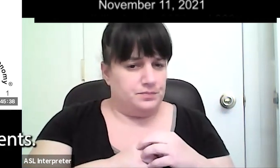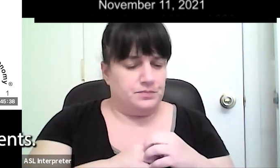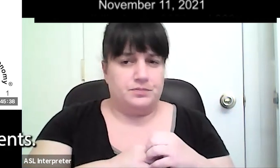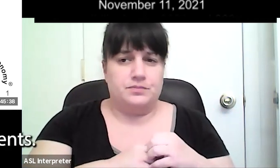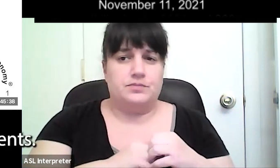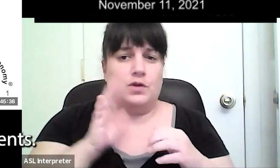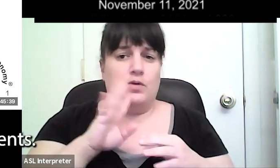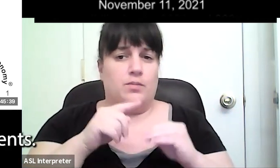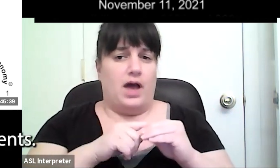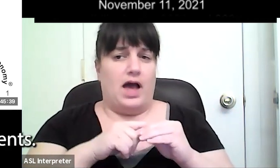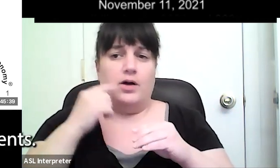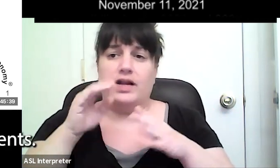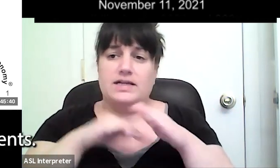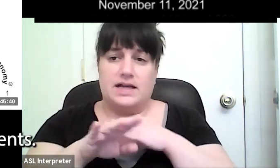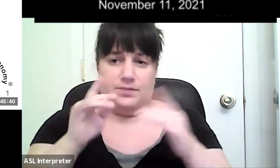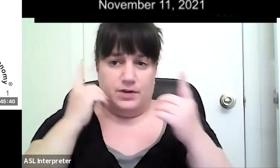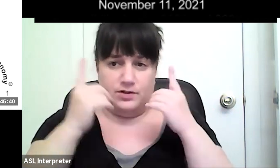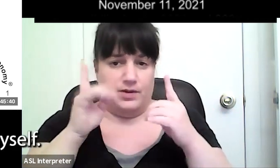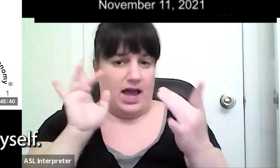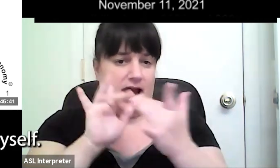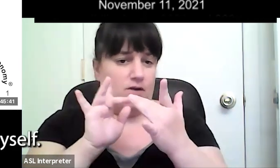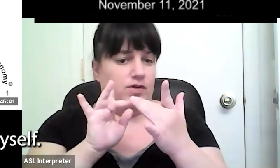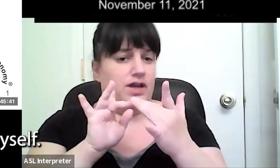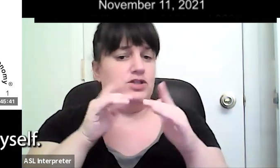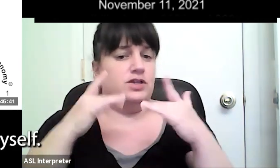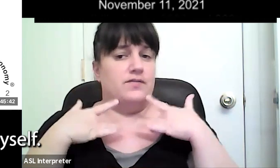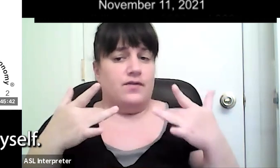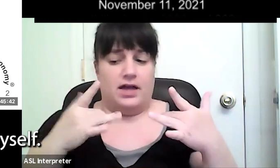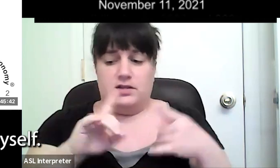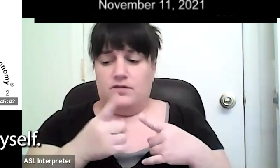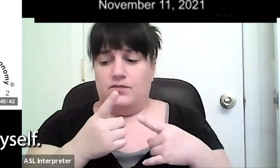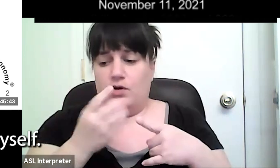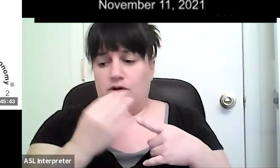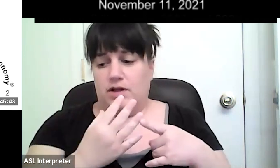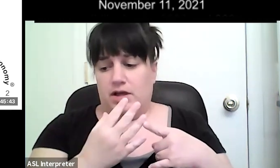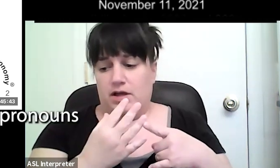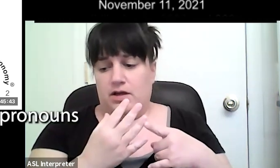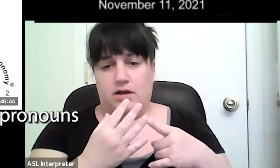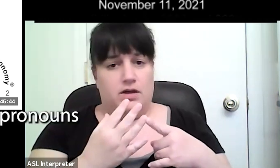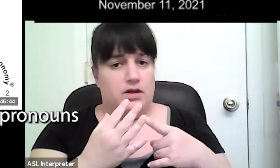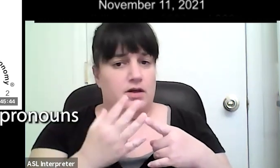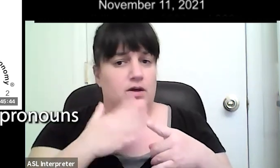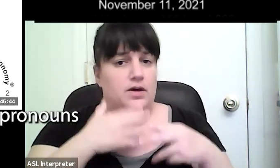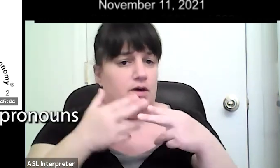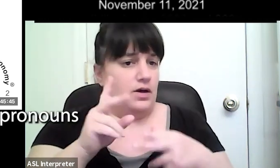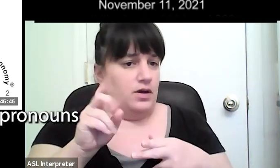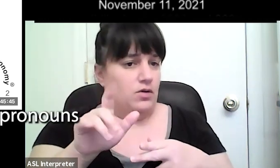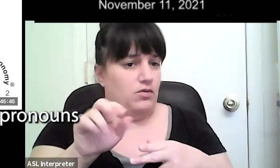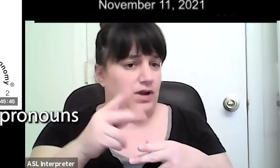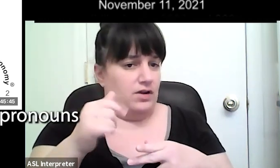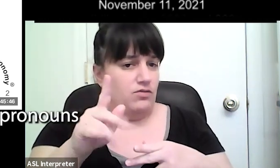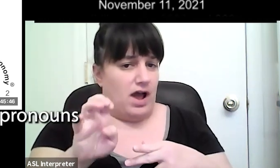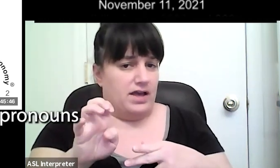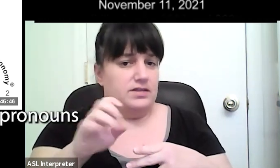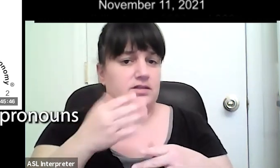on accessibility considerations at outreach events. So first, let me tell you about myself. My name's Noreen Grice, and my